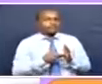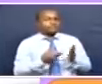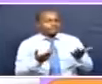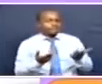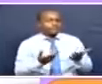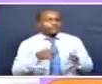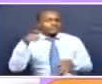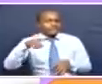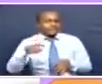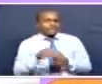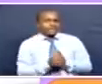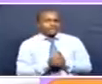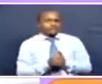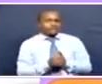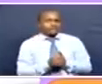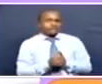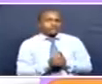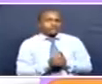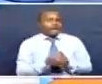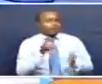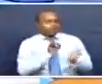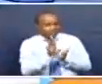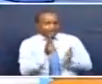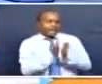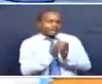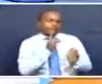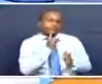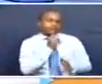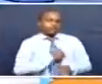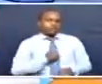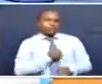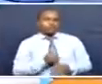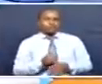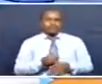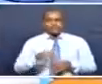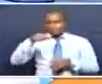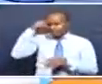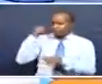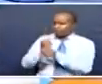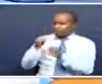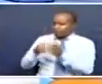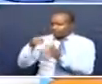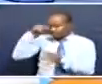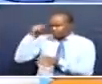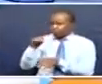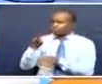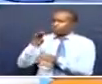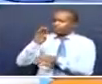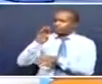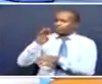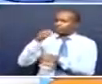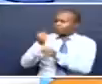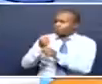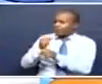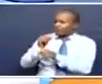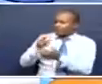to apologize for it. It is so not you're really doing a good this because of the wage bill, or because these people are incompetent, or why